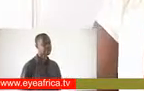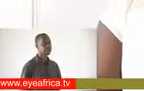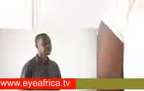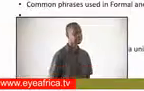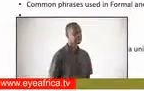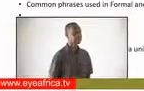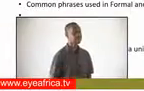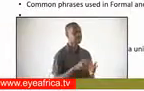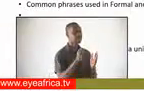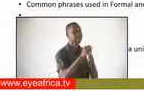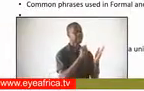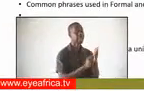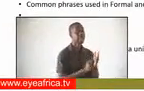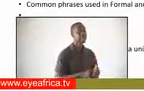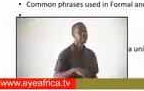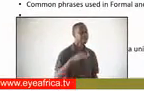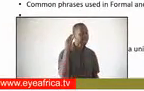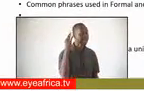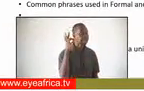By the end of my lesson,